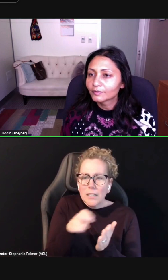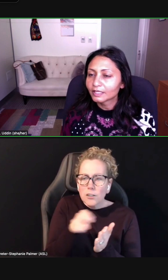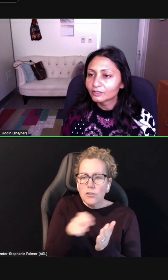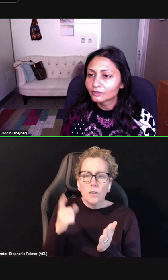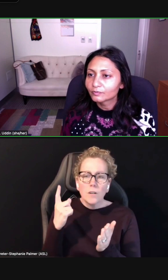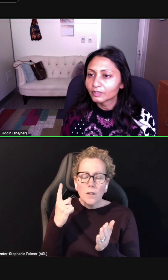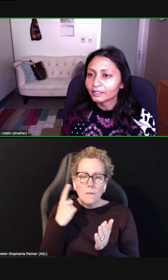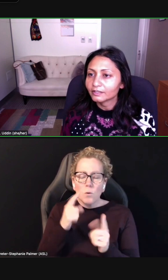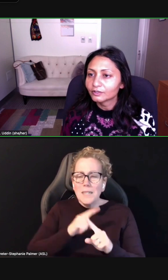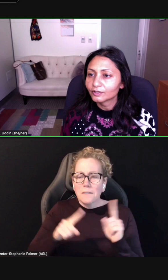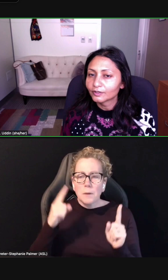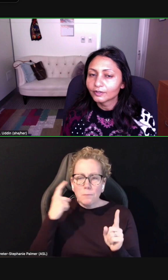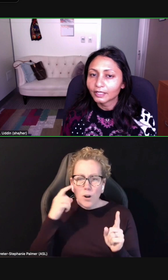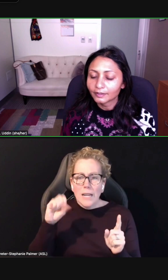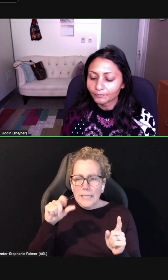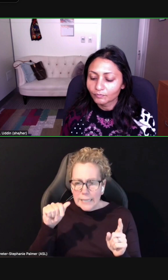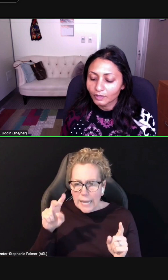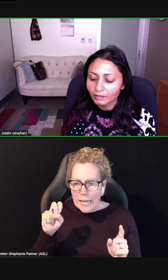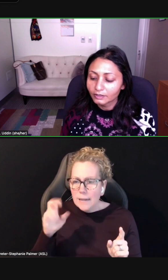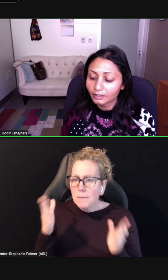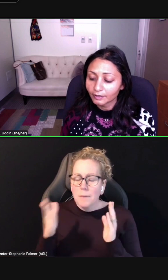and perhaps that's related to their